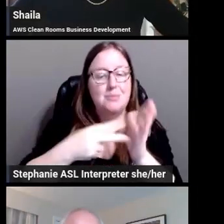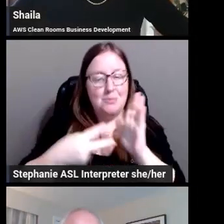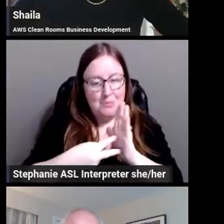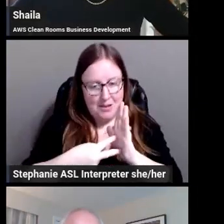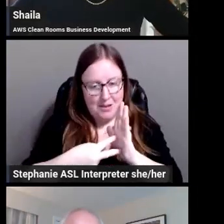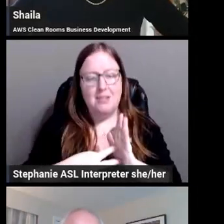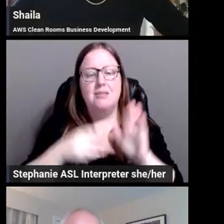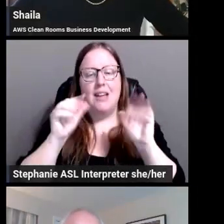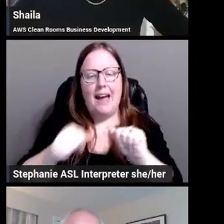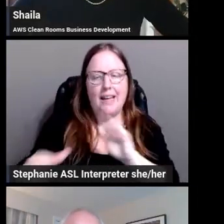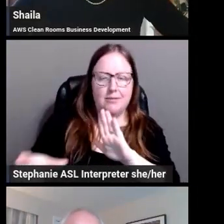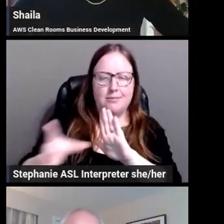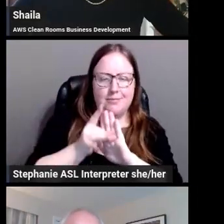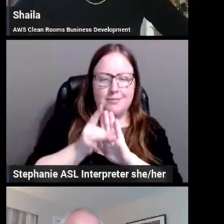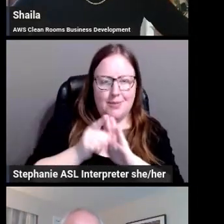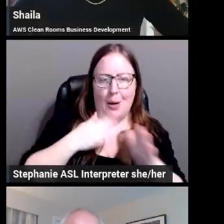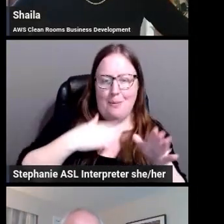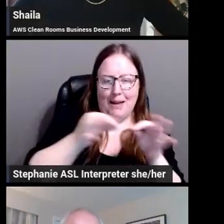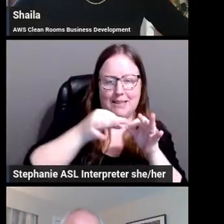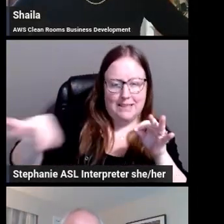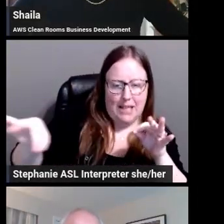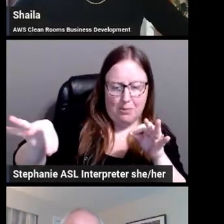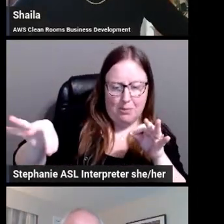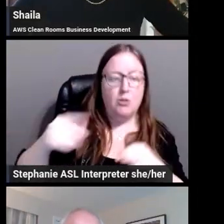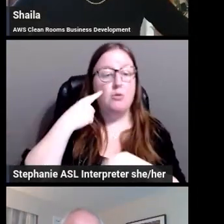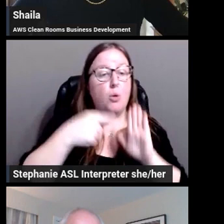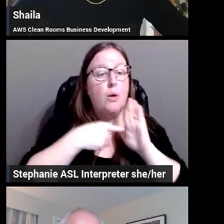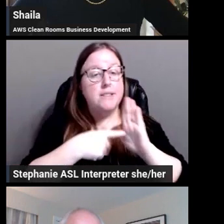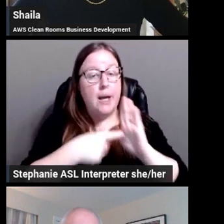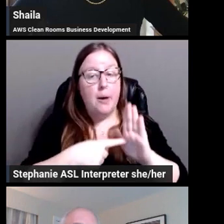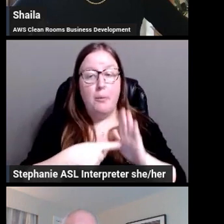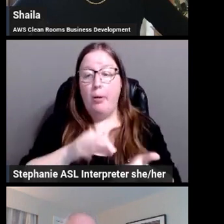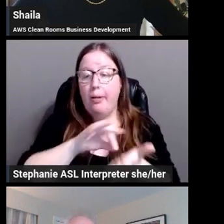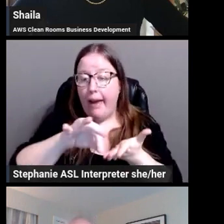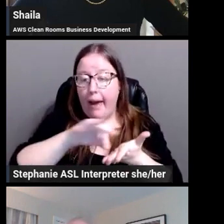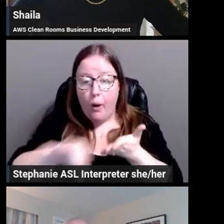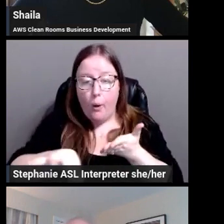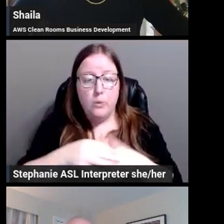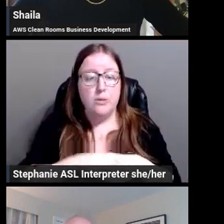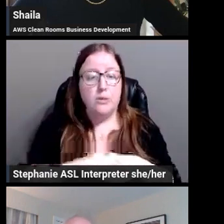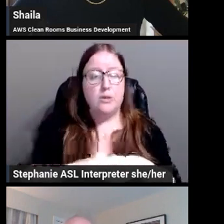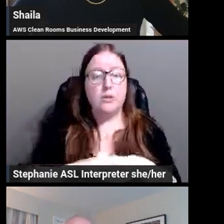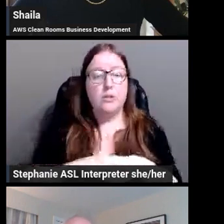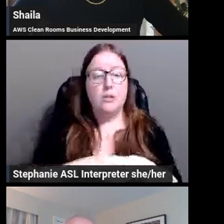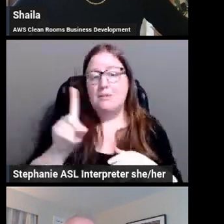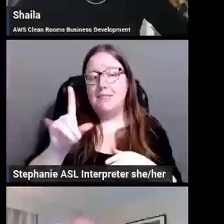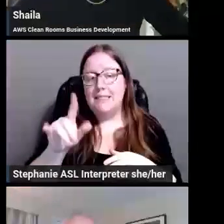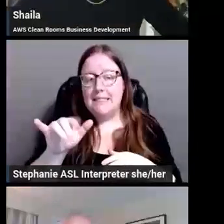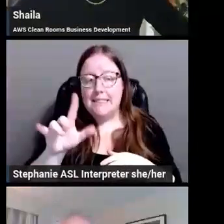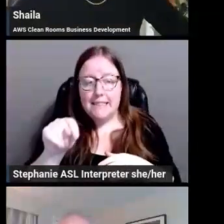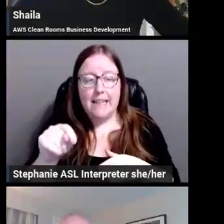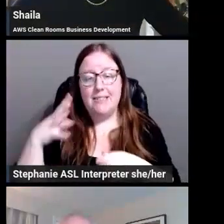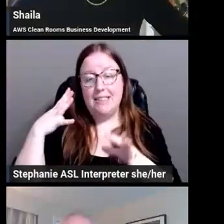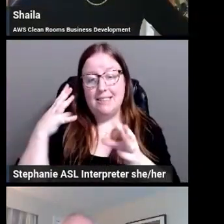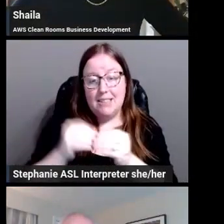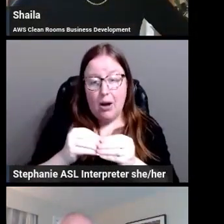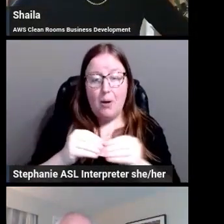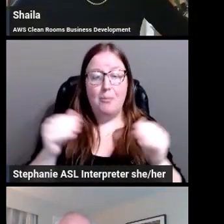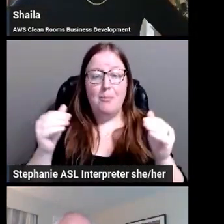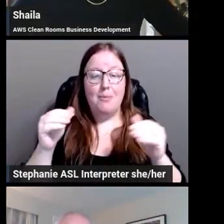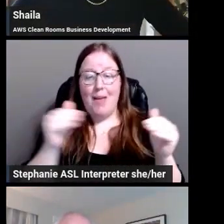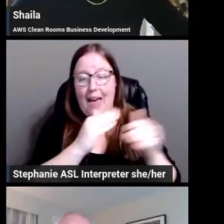my select statement to have things like a count or a count distinct, sum or an average, and